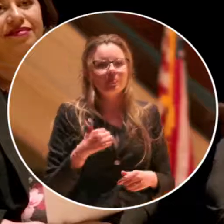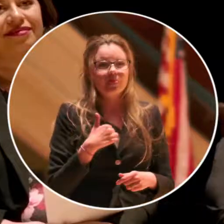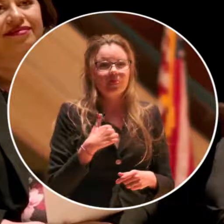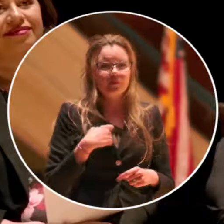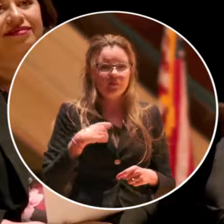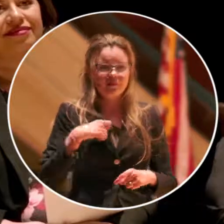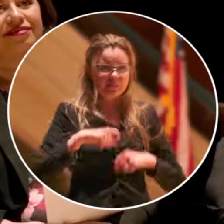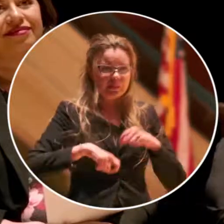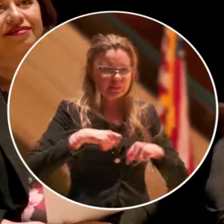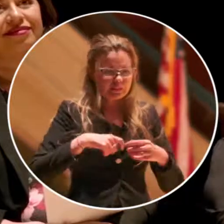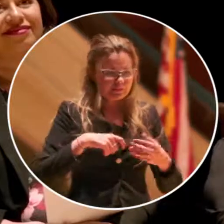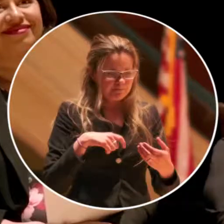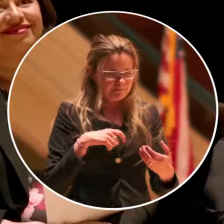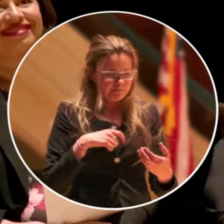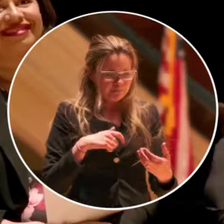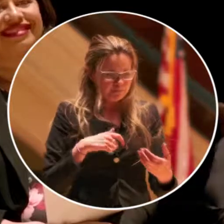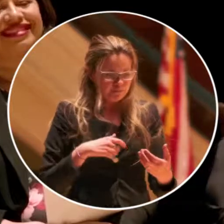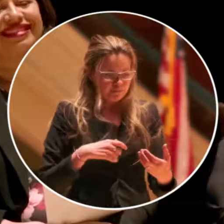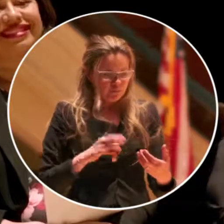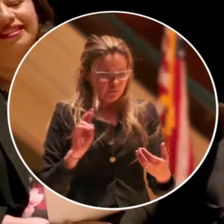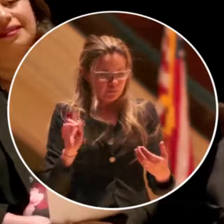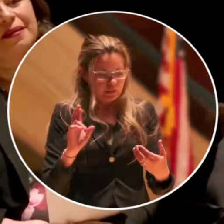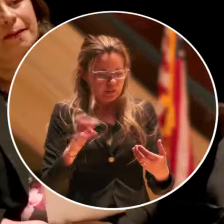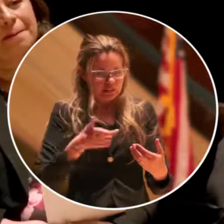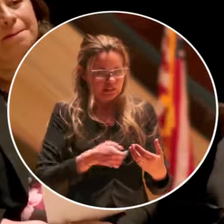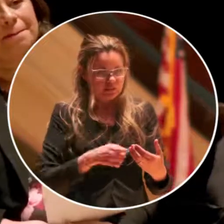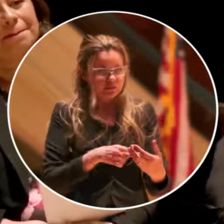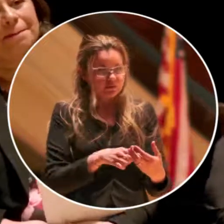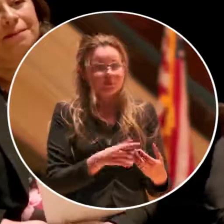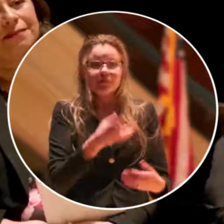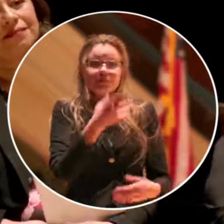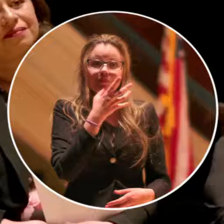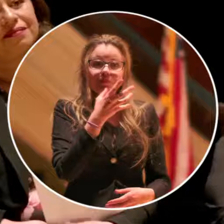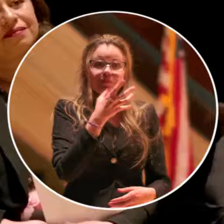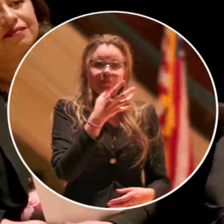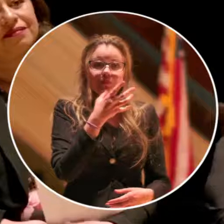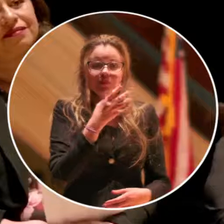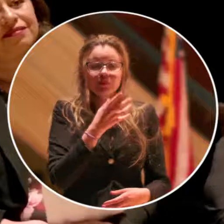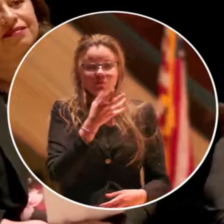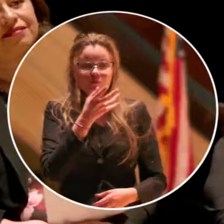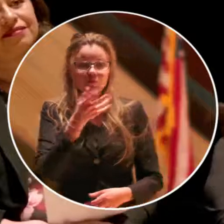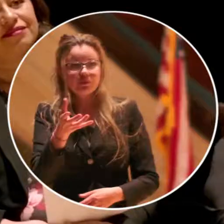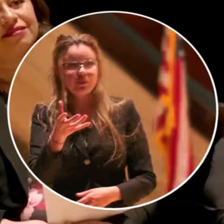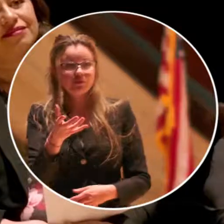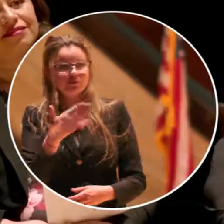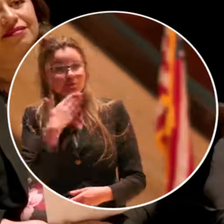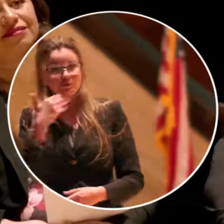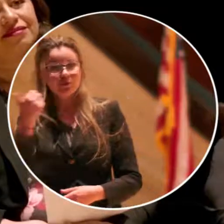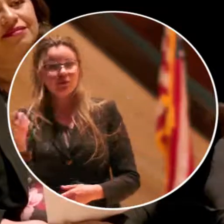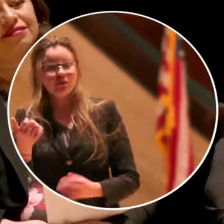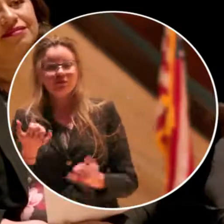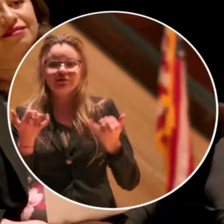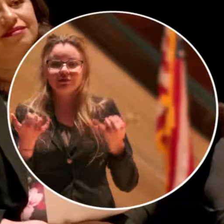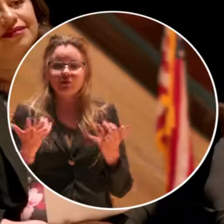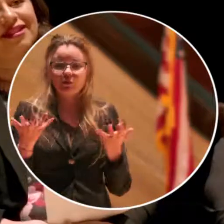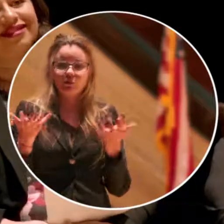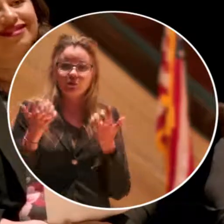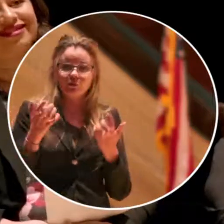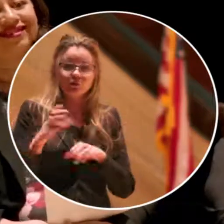for a text bearing bad news. Instead, my mom had written that Grandma Sarah had rallied and was asking for chocolate